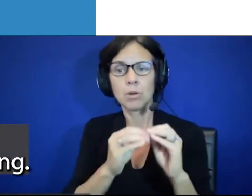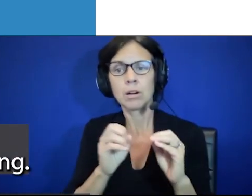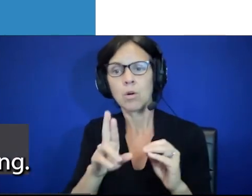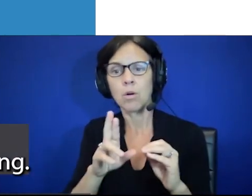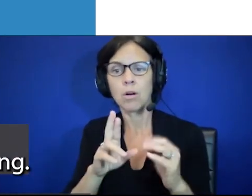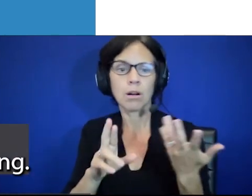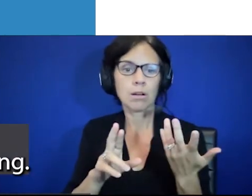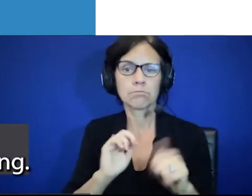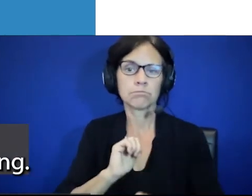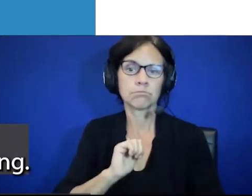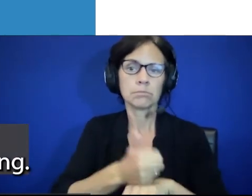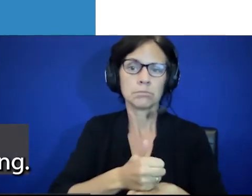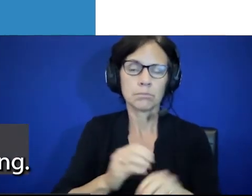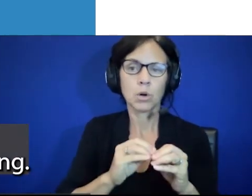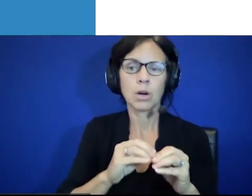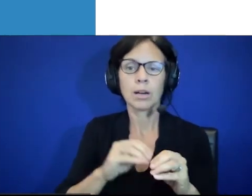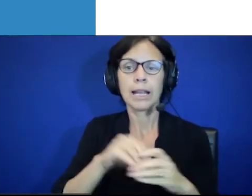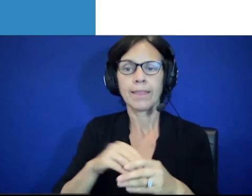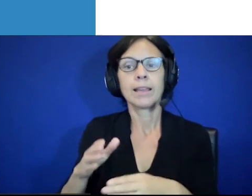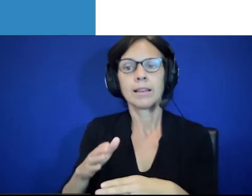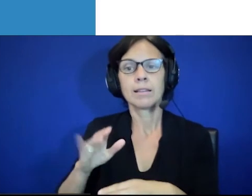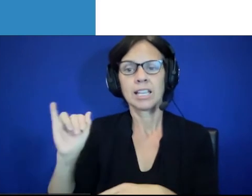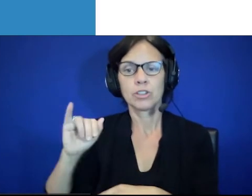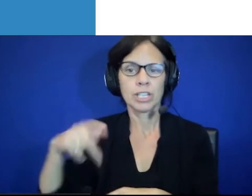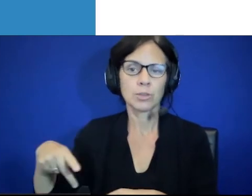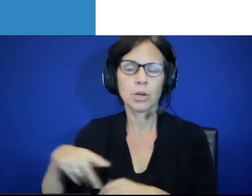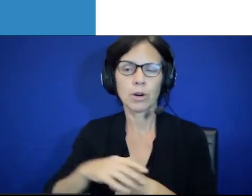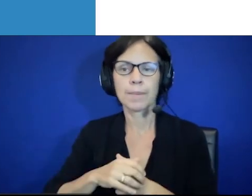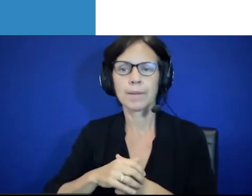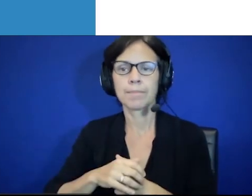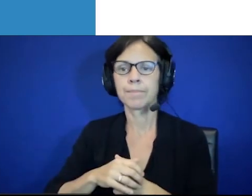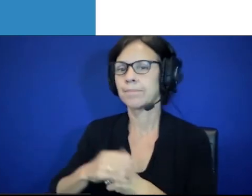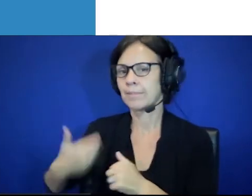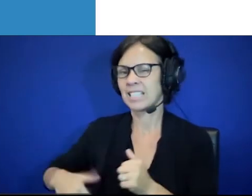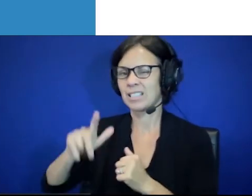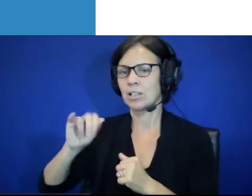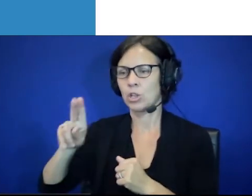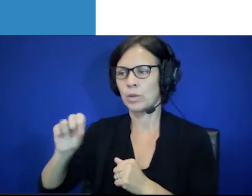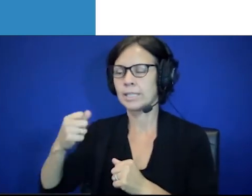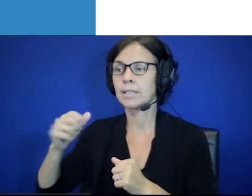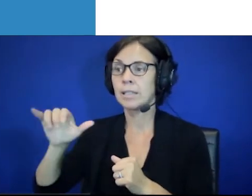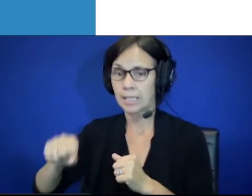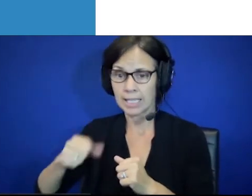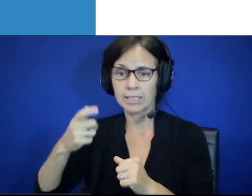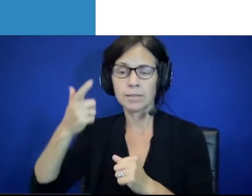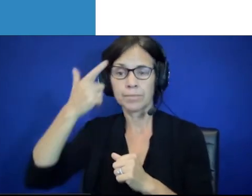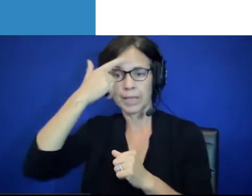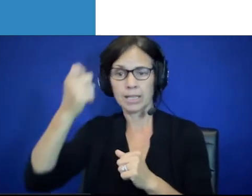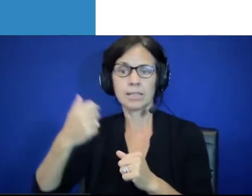implemented more in the intergenerational programming. Yes, because I also think what you're bringing